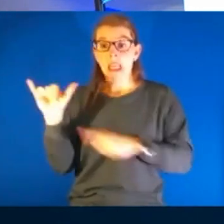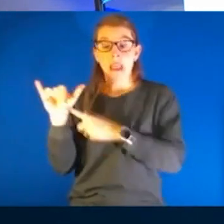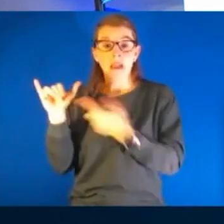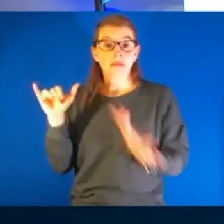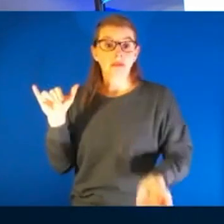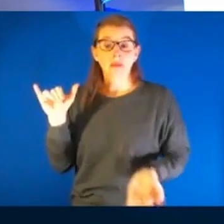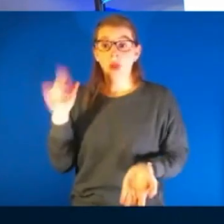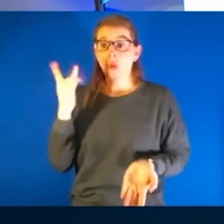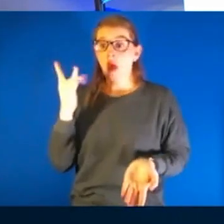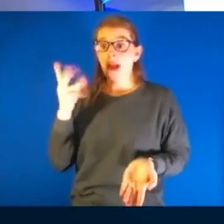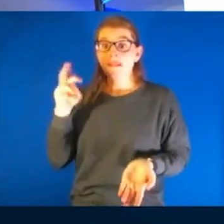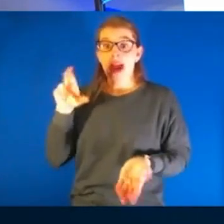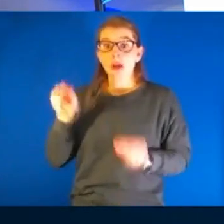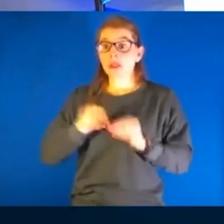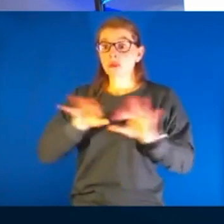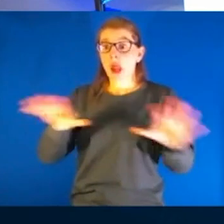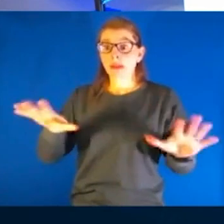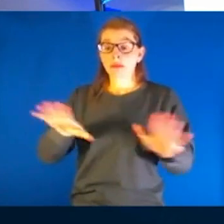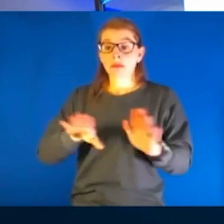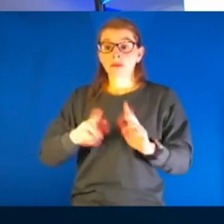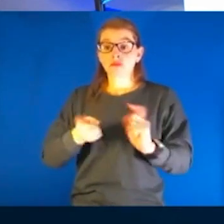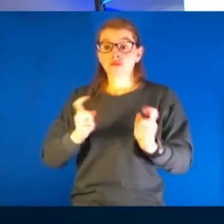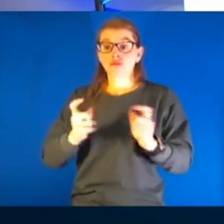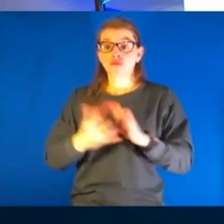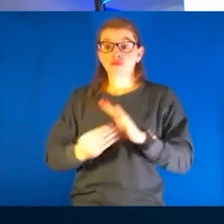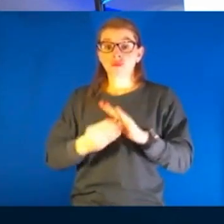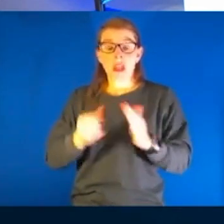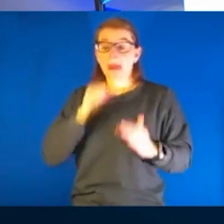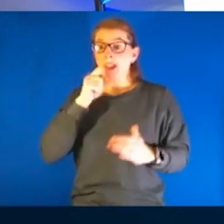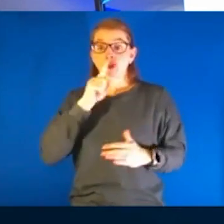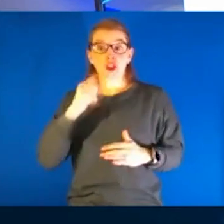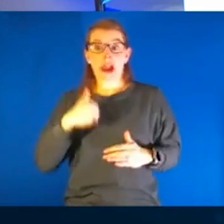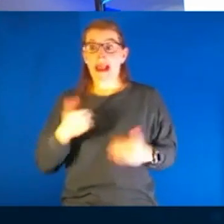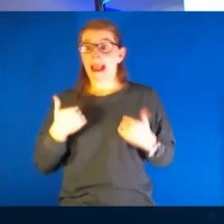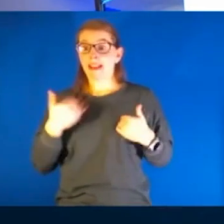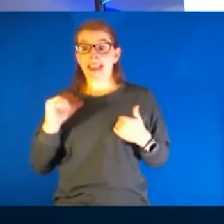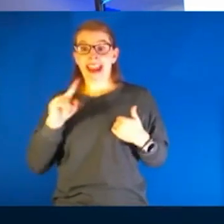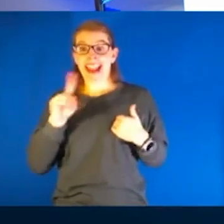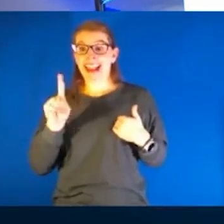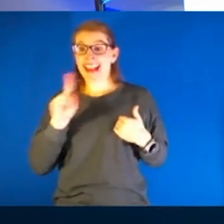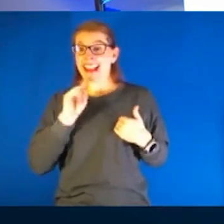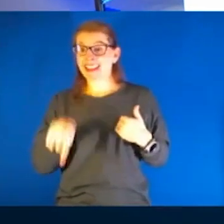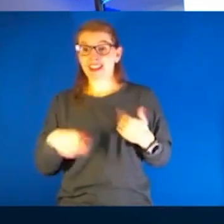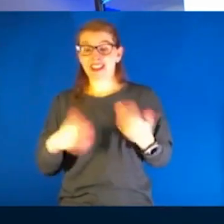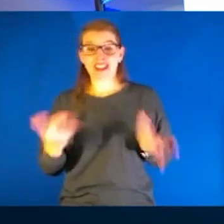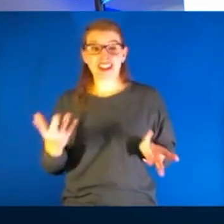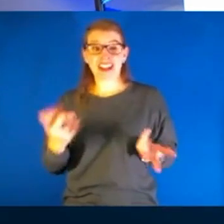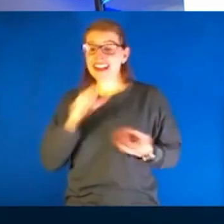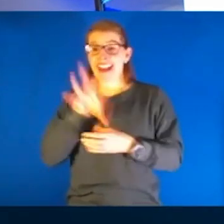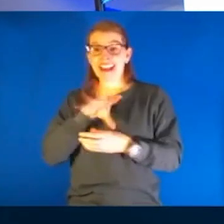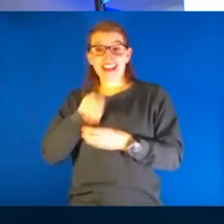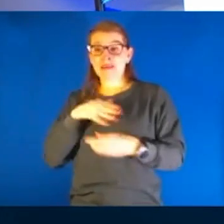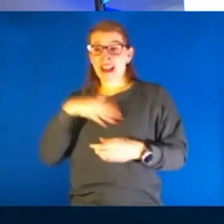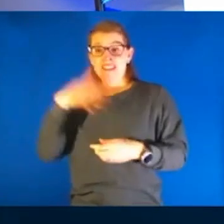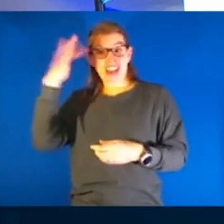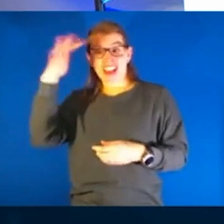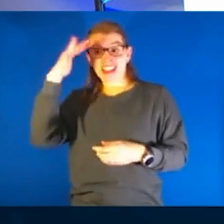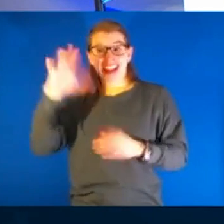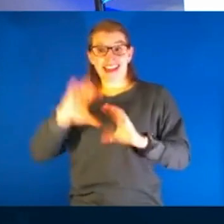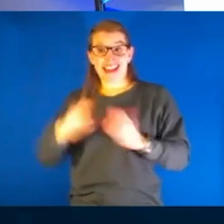active? I'm not sure I have the answer to that question. That wasn't in your philosophy course. Yeah, we didn't talk about